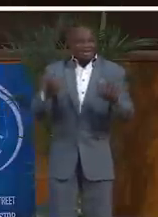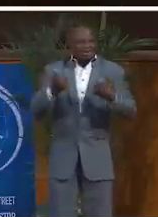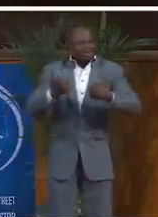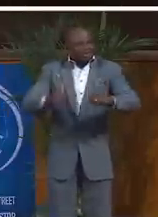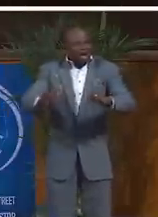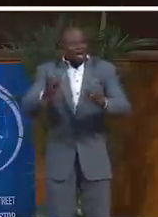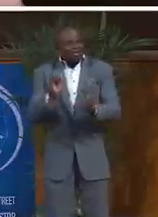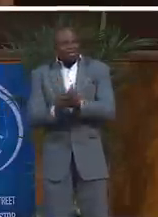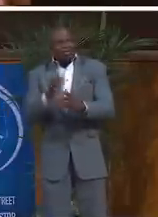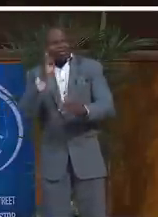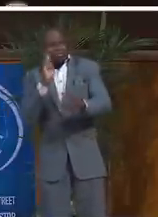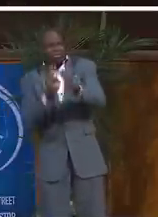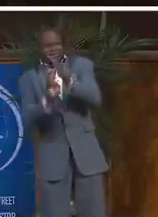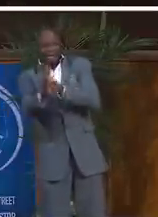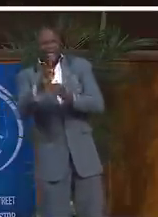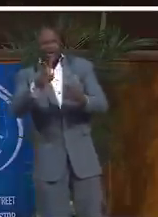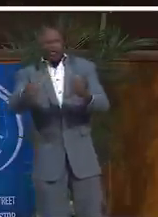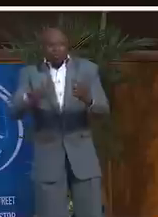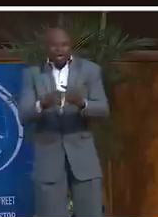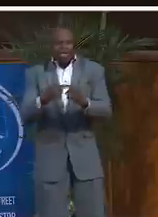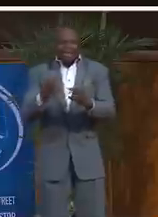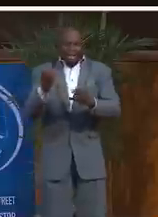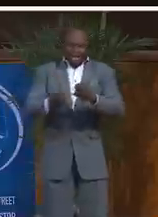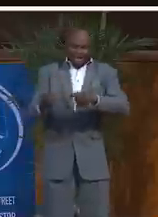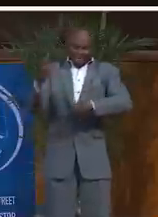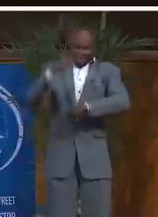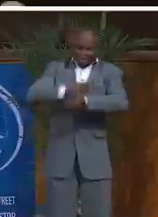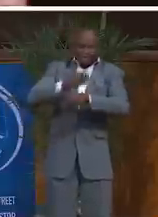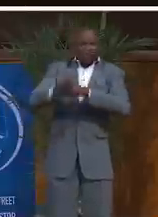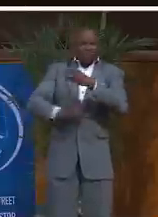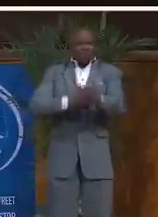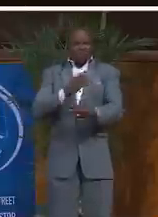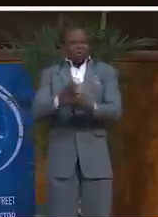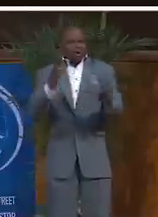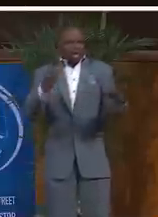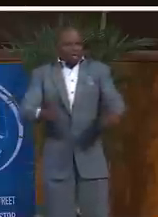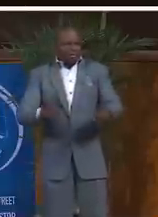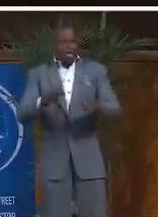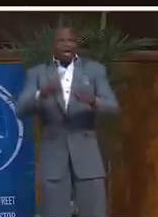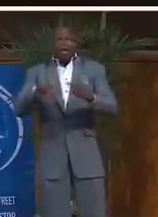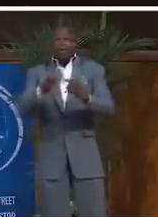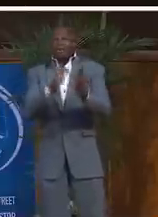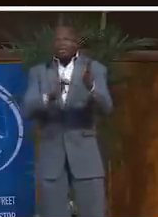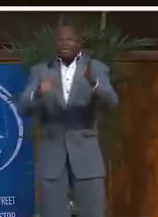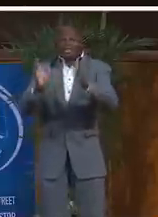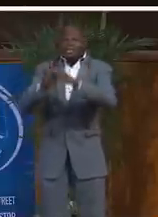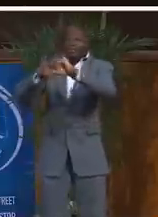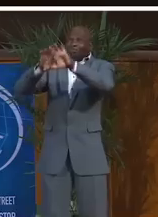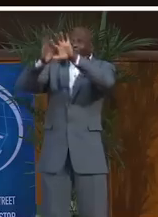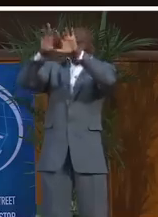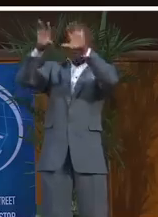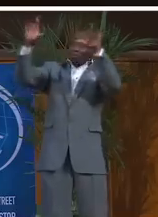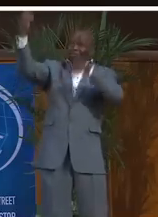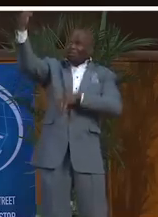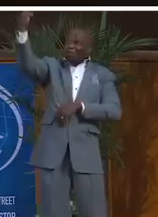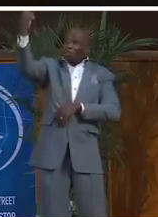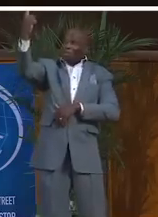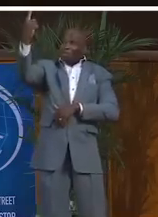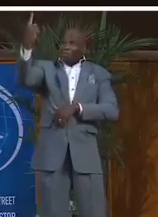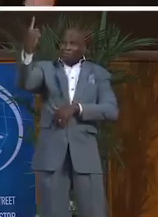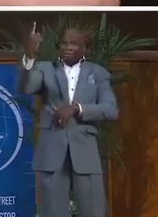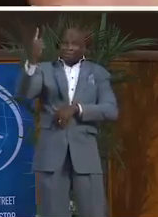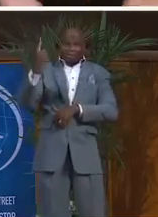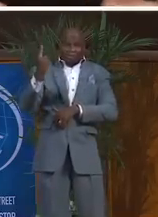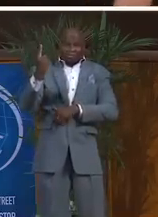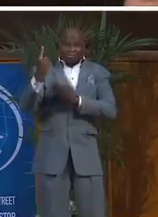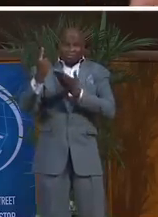to predict when the end of the world shall come and when Christ shall return. If